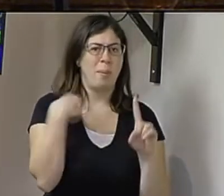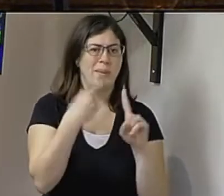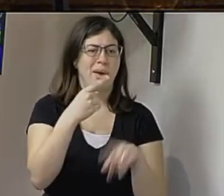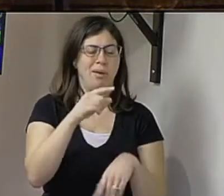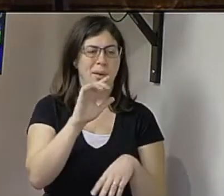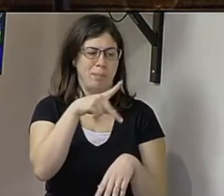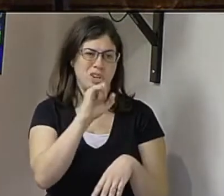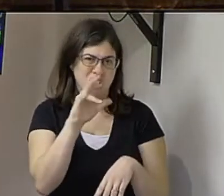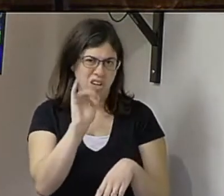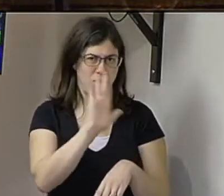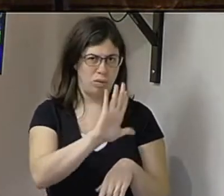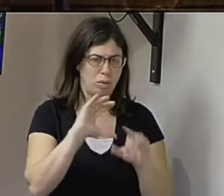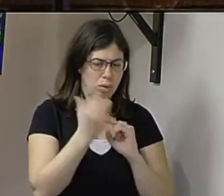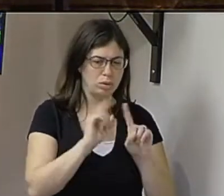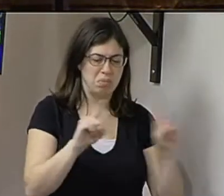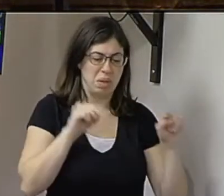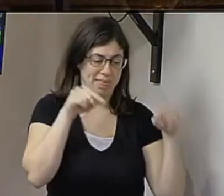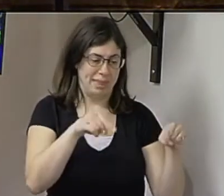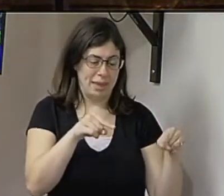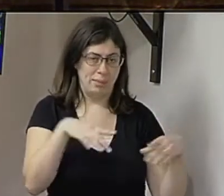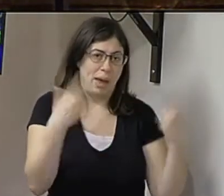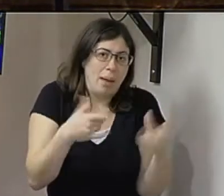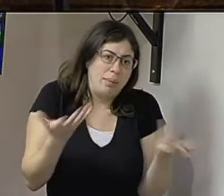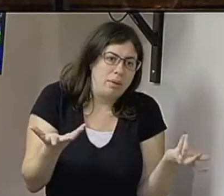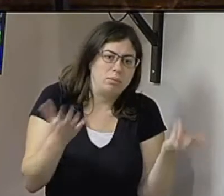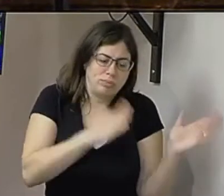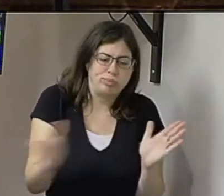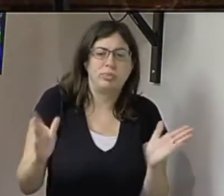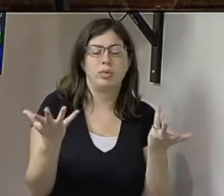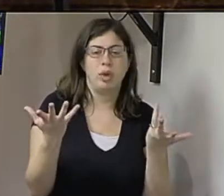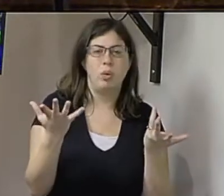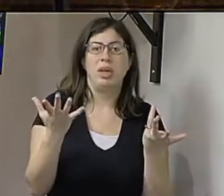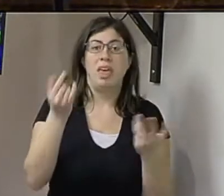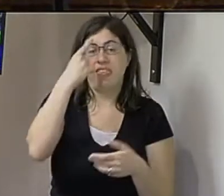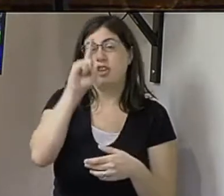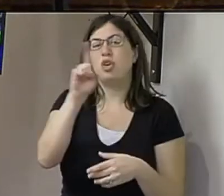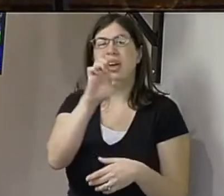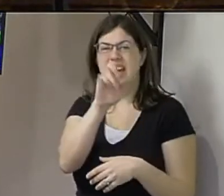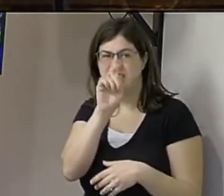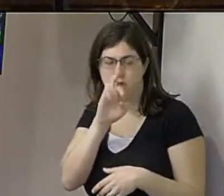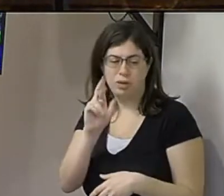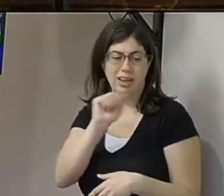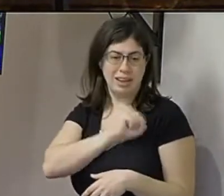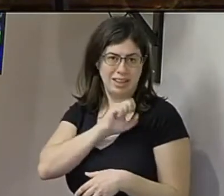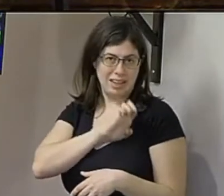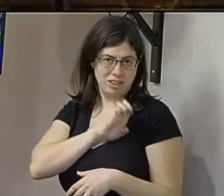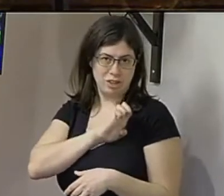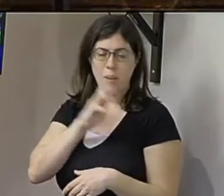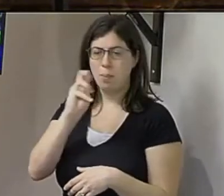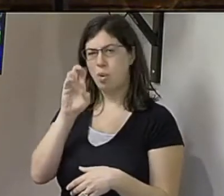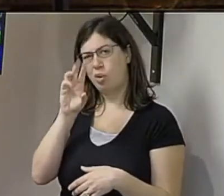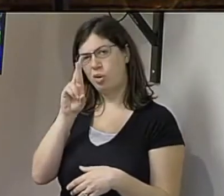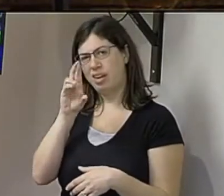culture. But this is the way that these things were administered. And think about, so you're Esther and Mordecai, who we're going to get introduced to in a minute, but you guys know who